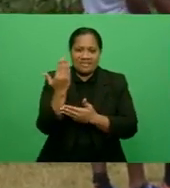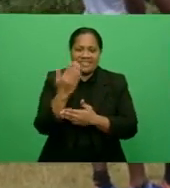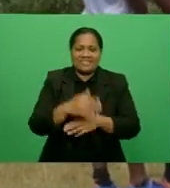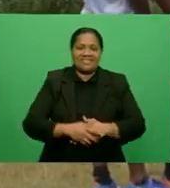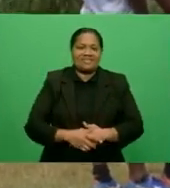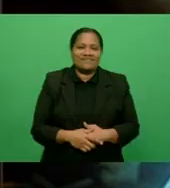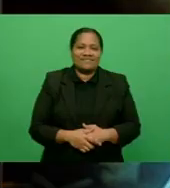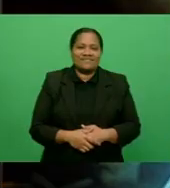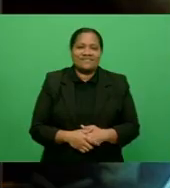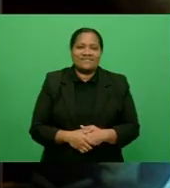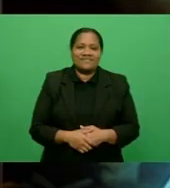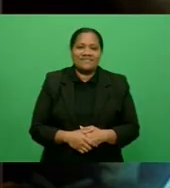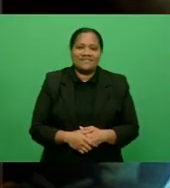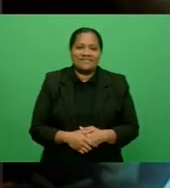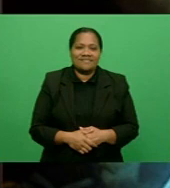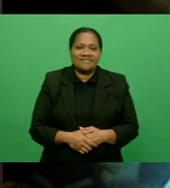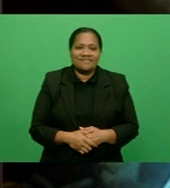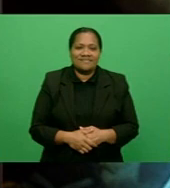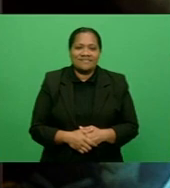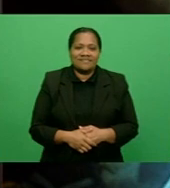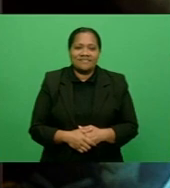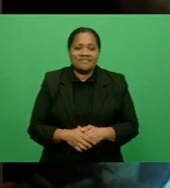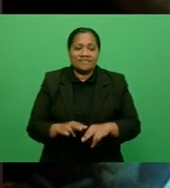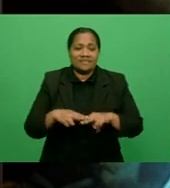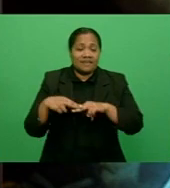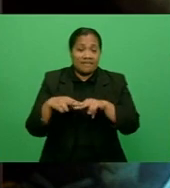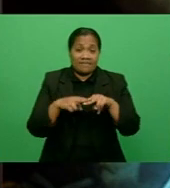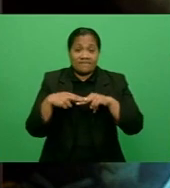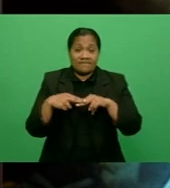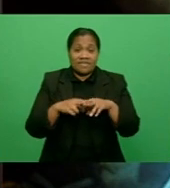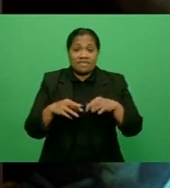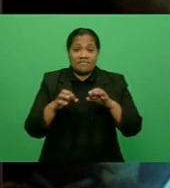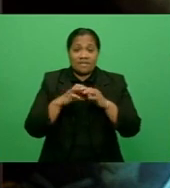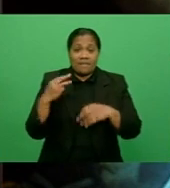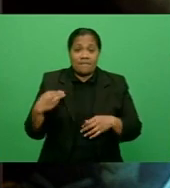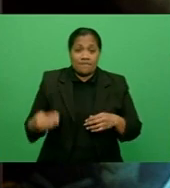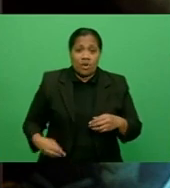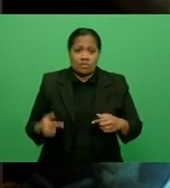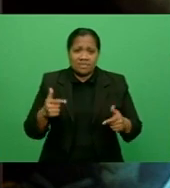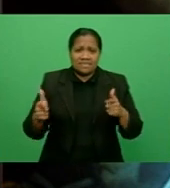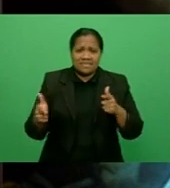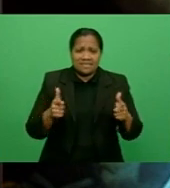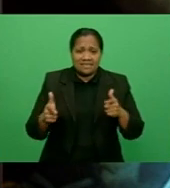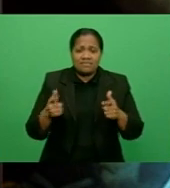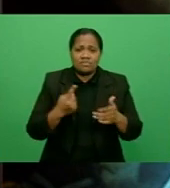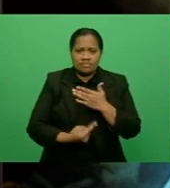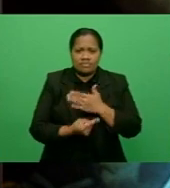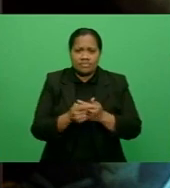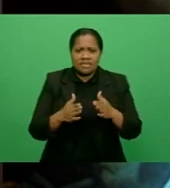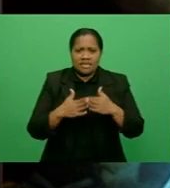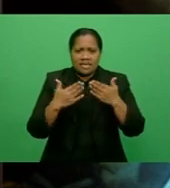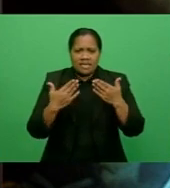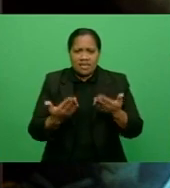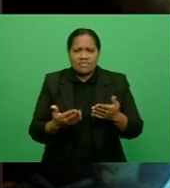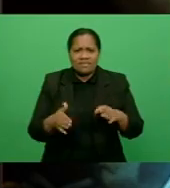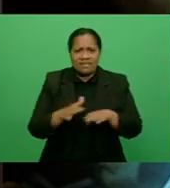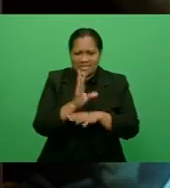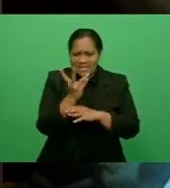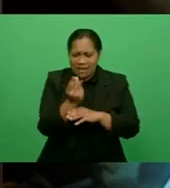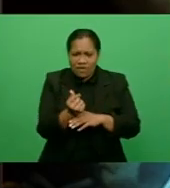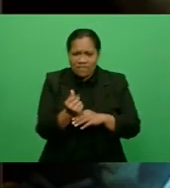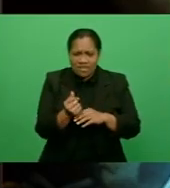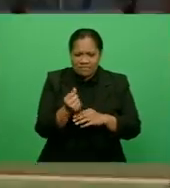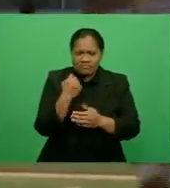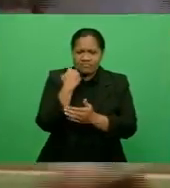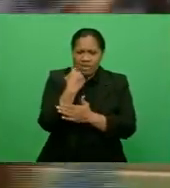FBC Sports. The Fiji Beater Marish Sevens is known to have uncovered some of the country's finest rugby players.